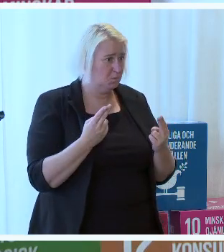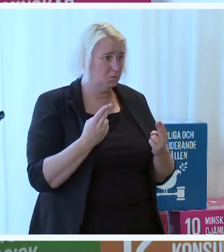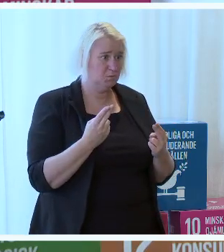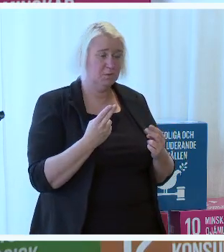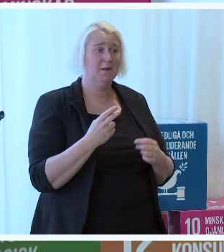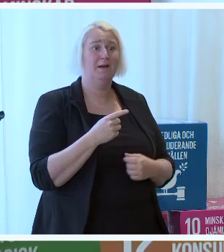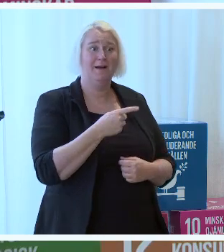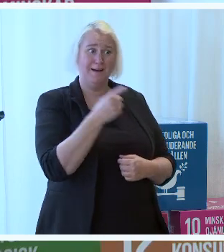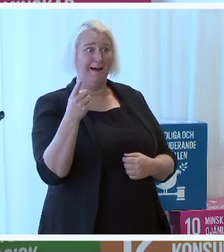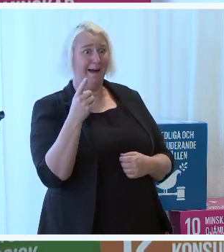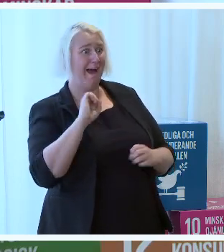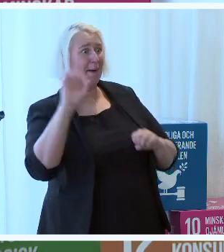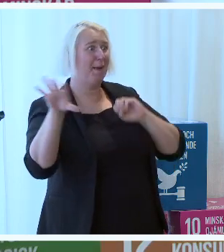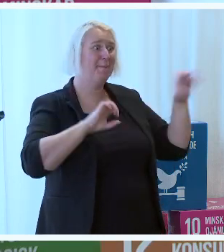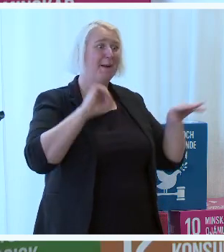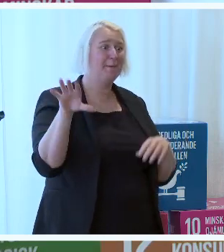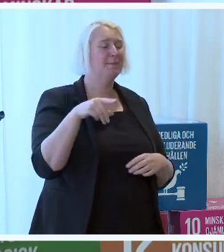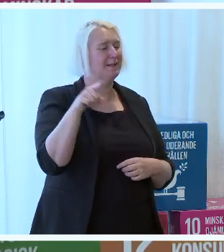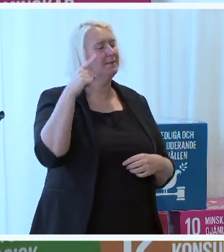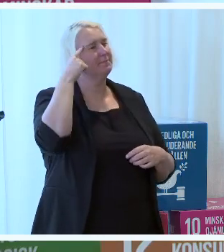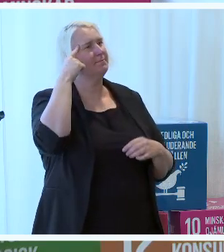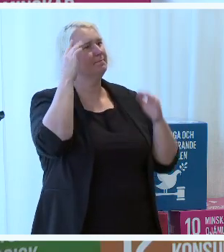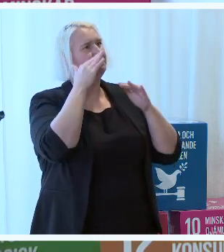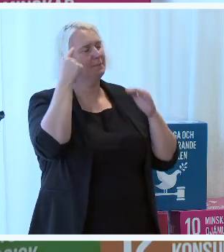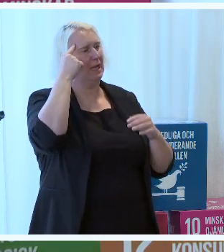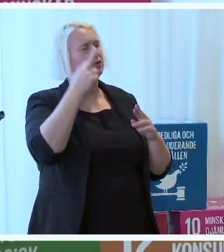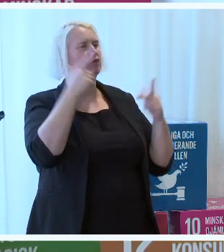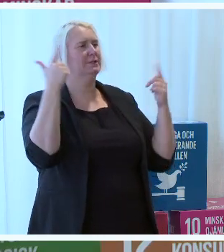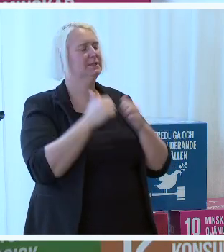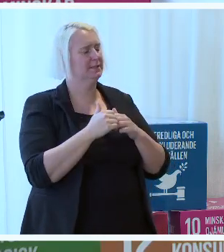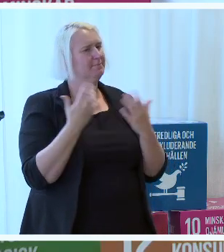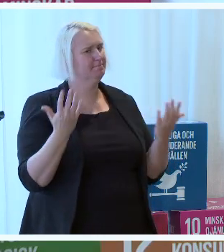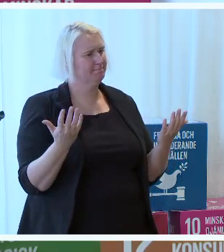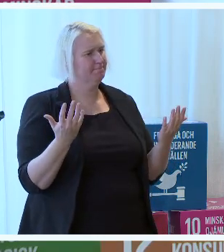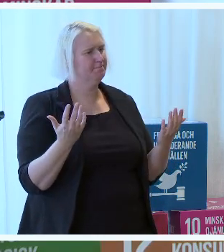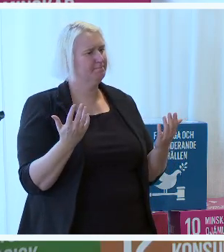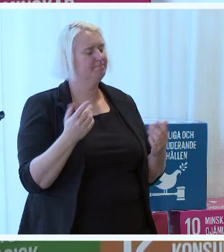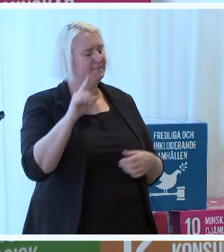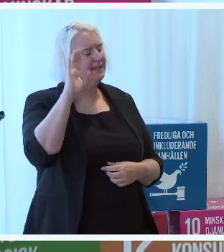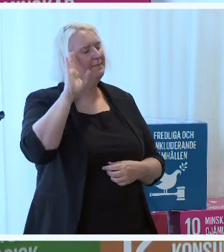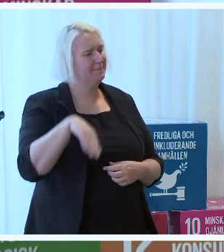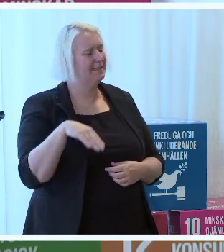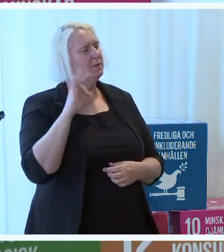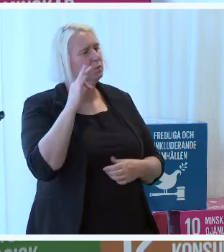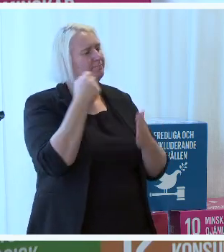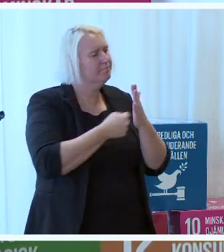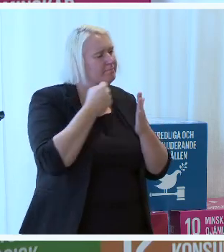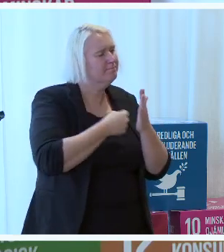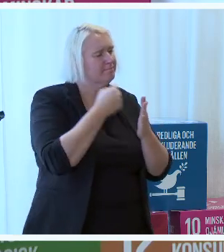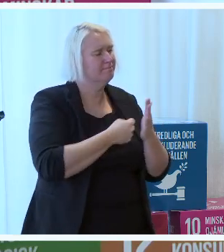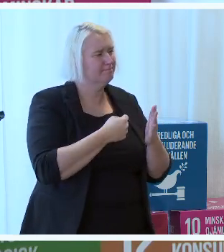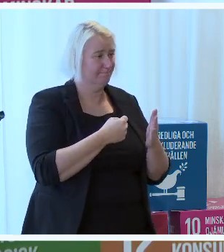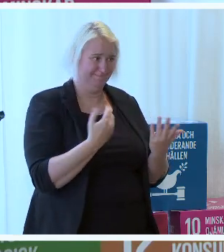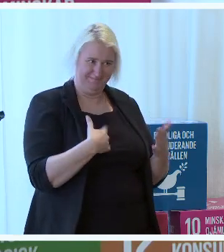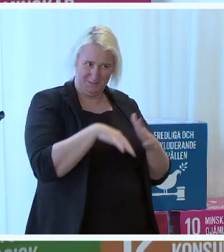leave it with a reinvigorated, renewed intention of championing these rights that have been discussed on this stage. And as